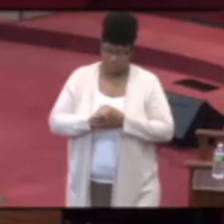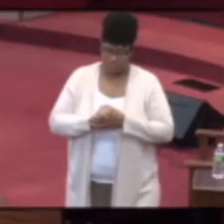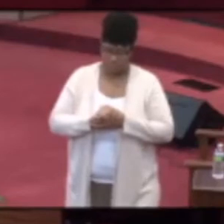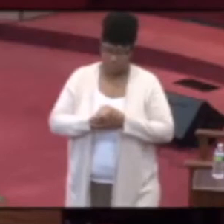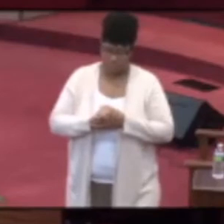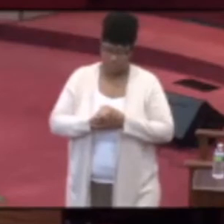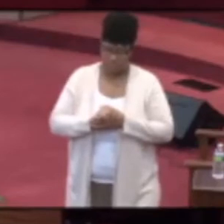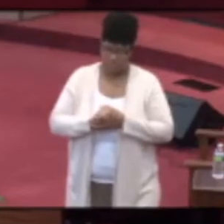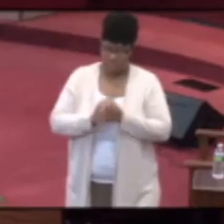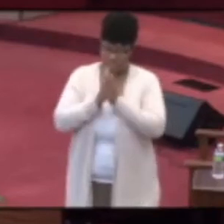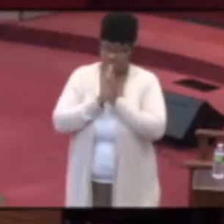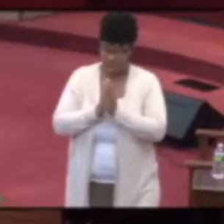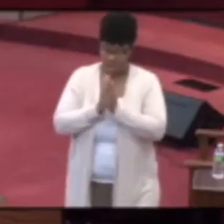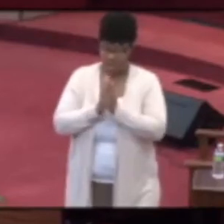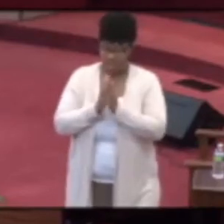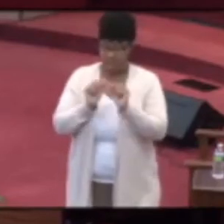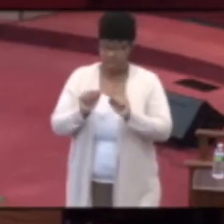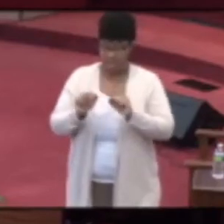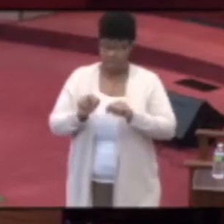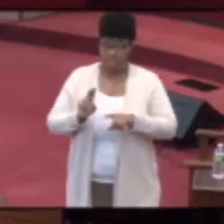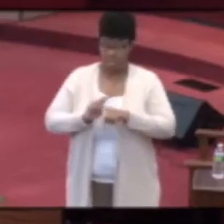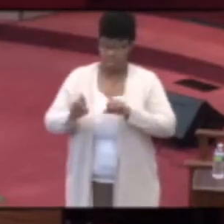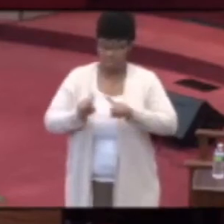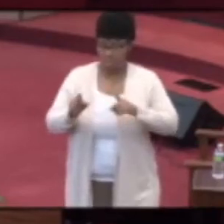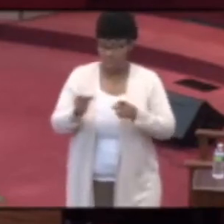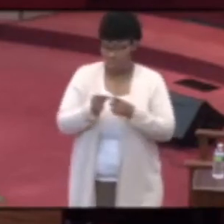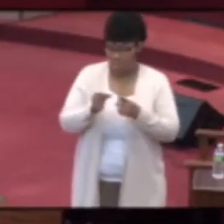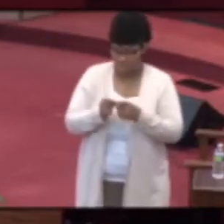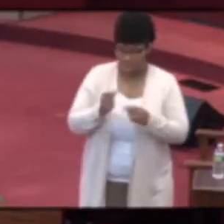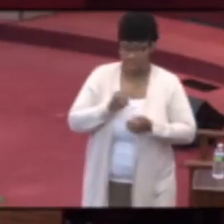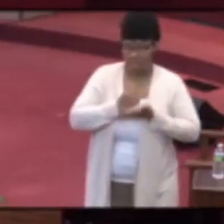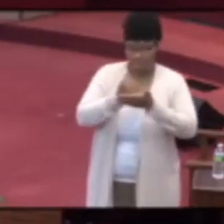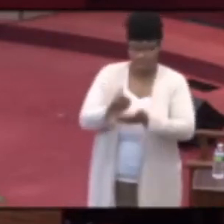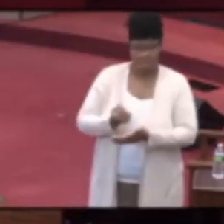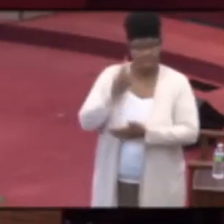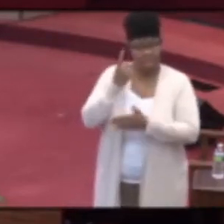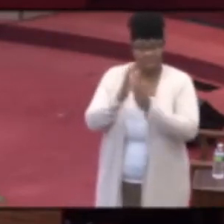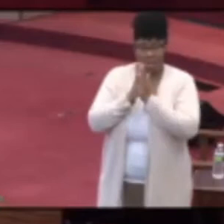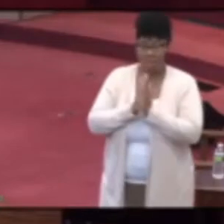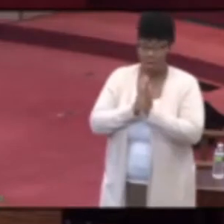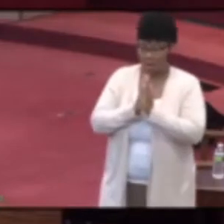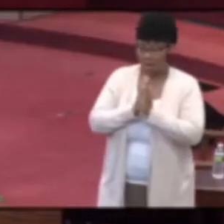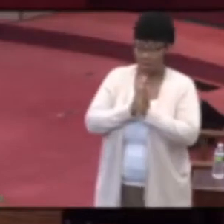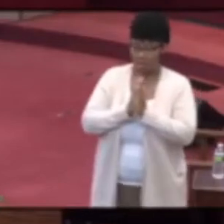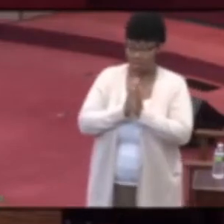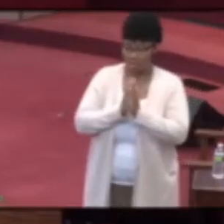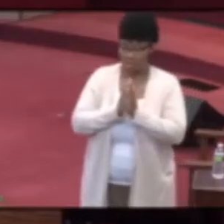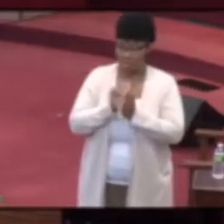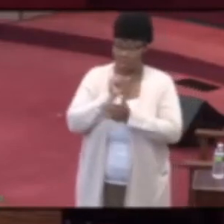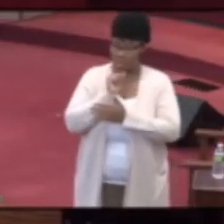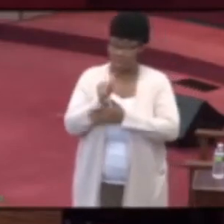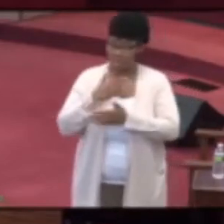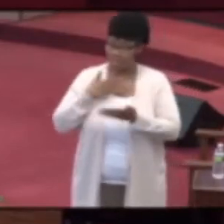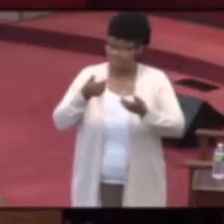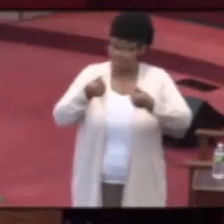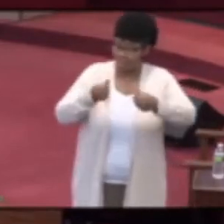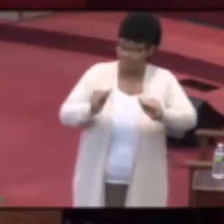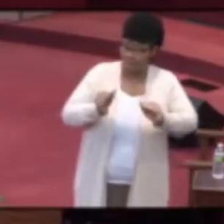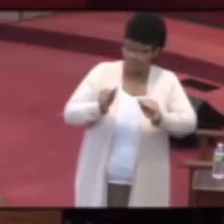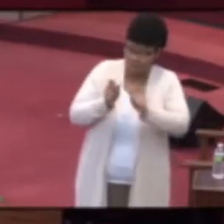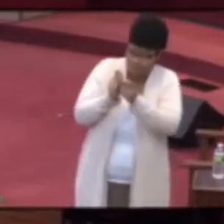Prayer, I could use different terminology. This is probably opens it up a little more. Prayer is not my attempt